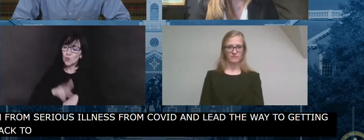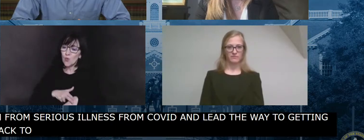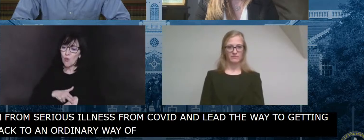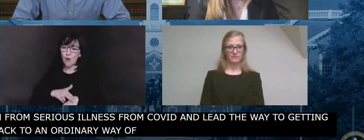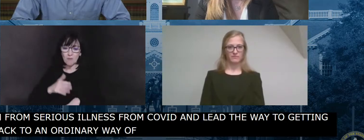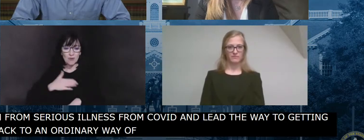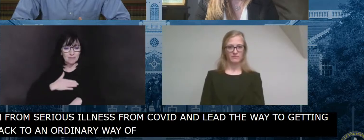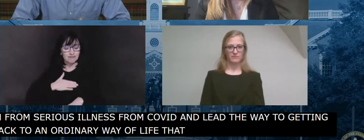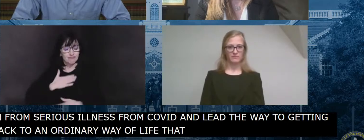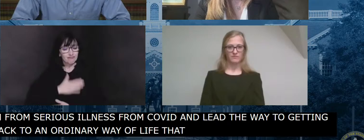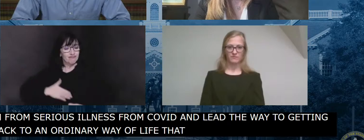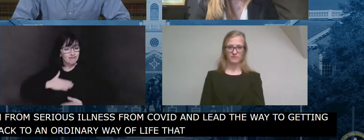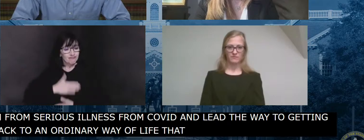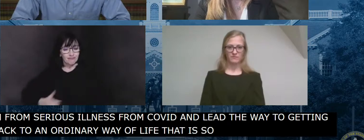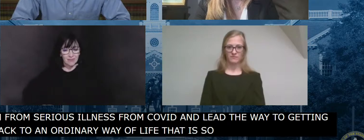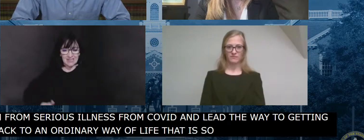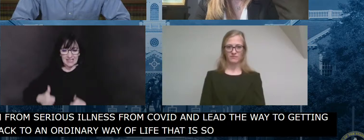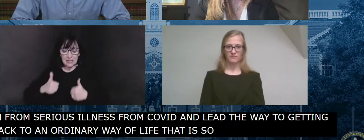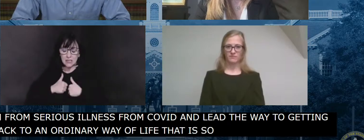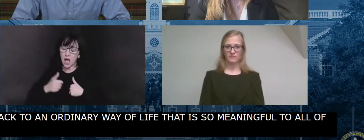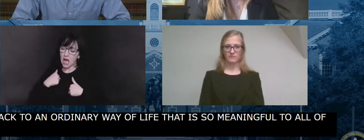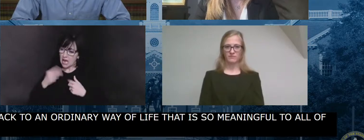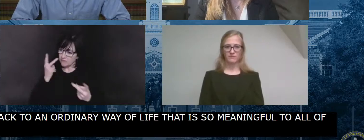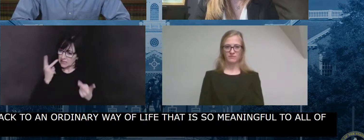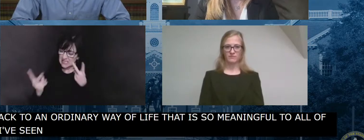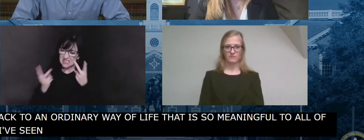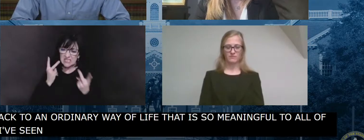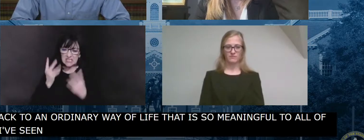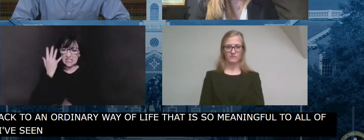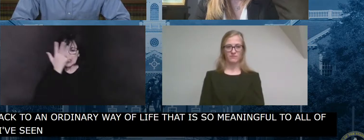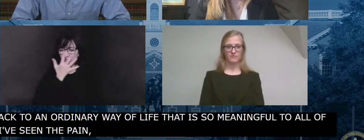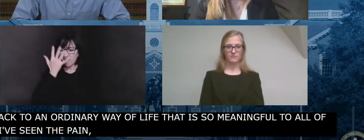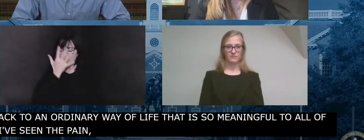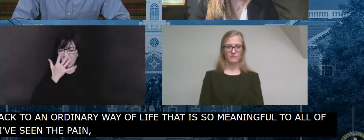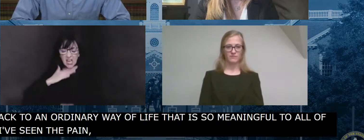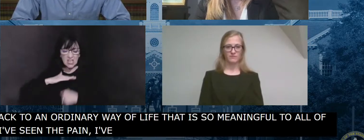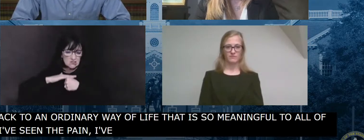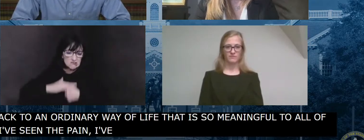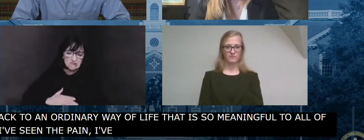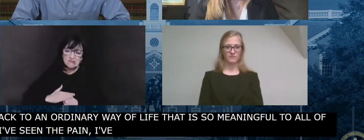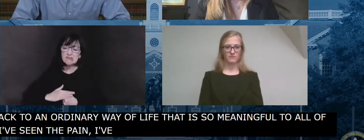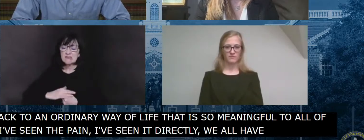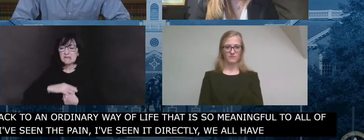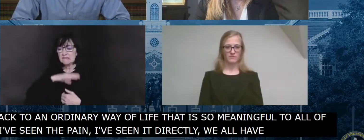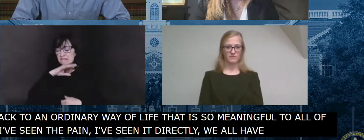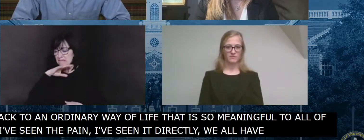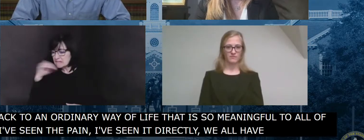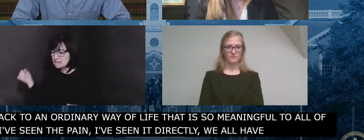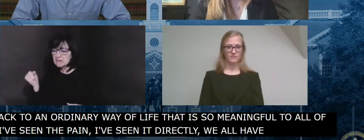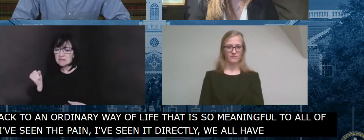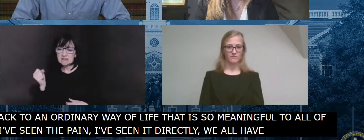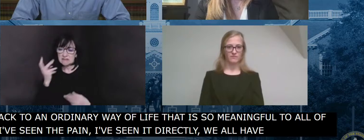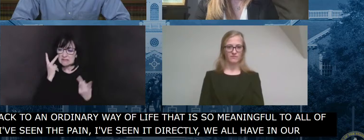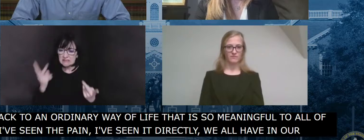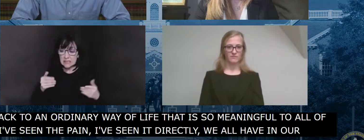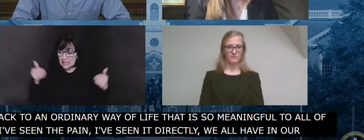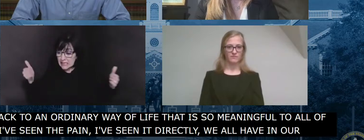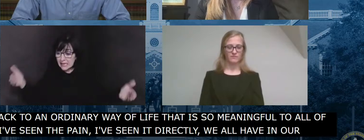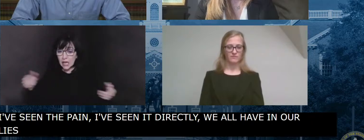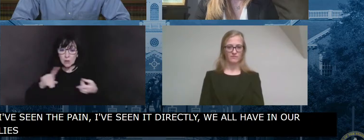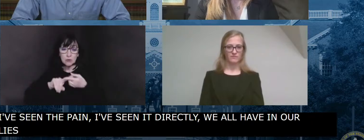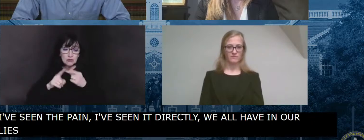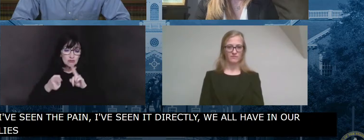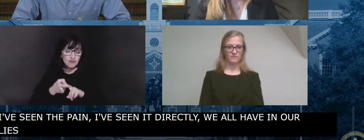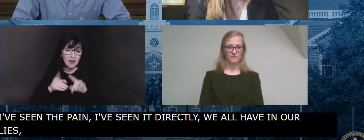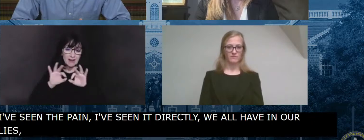seen the pain. I've seen it directly. We all have in our own families and our neighbors and our friends. People have passed away from